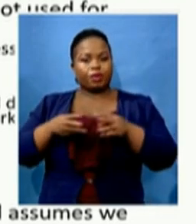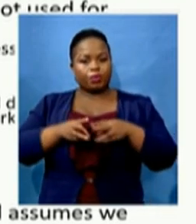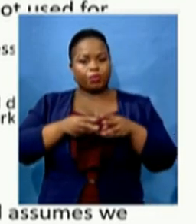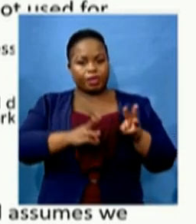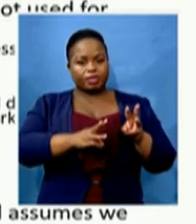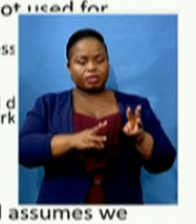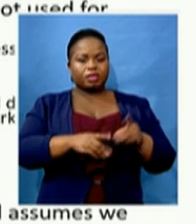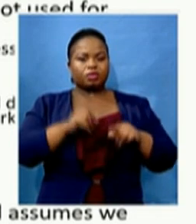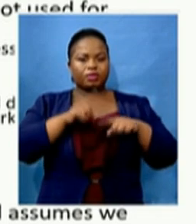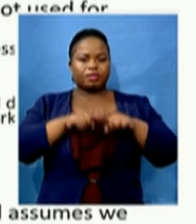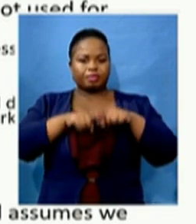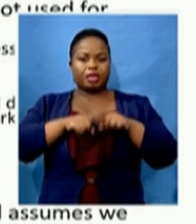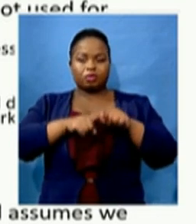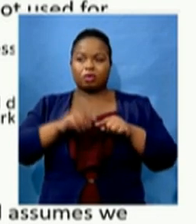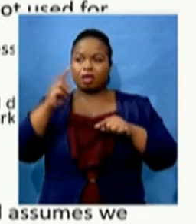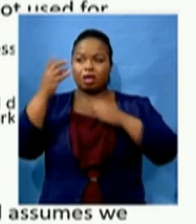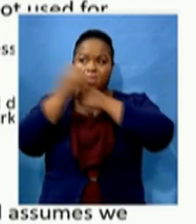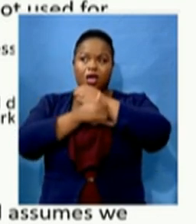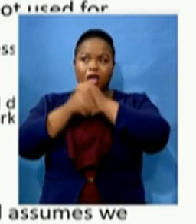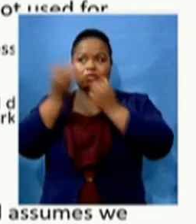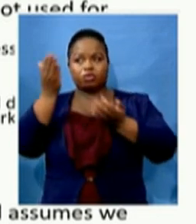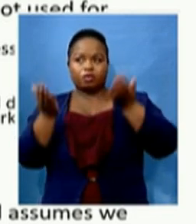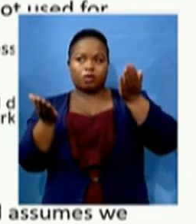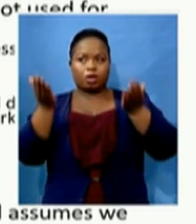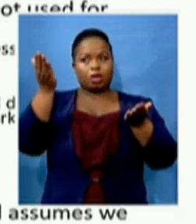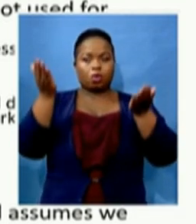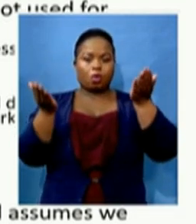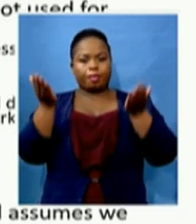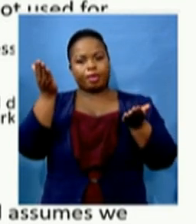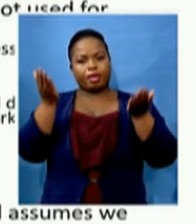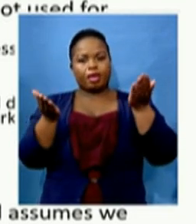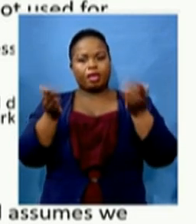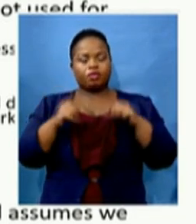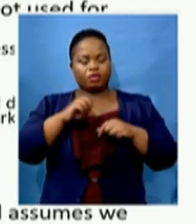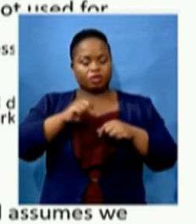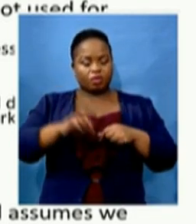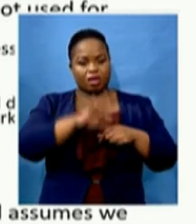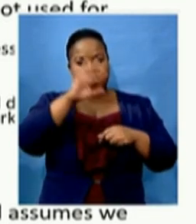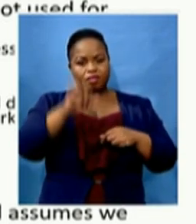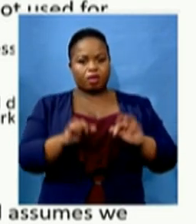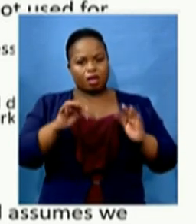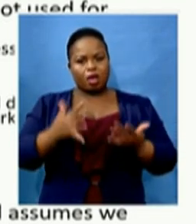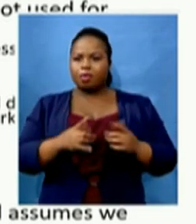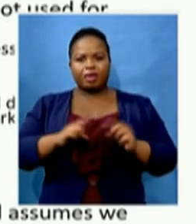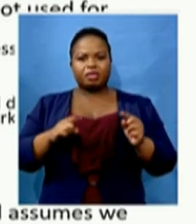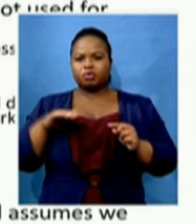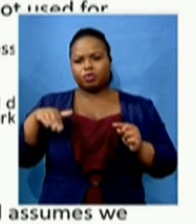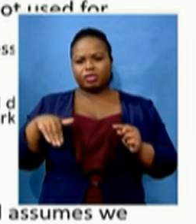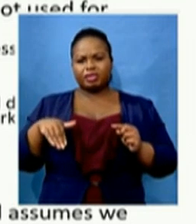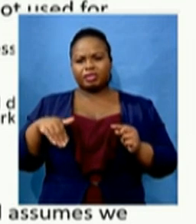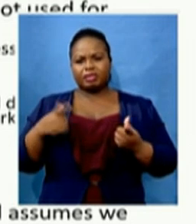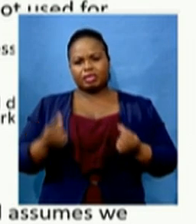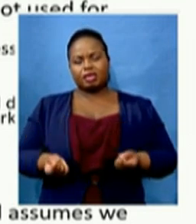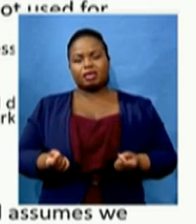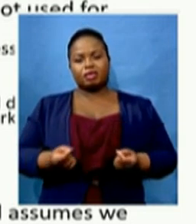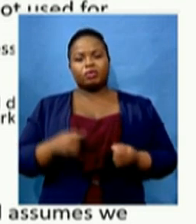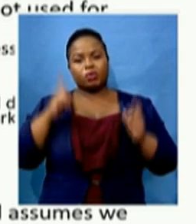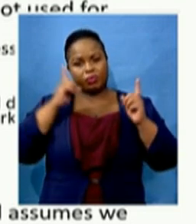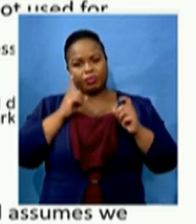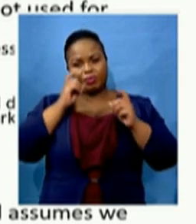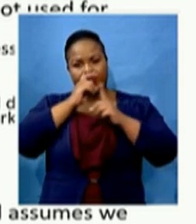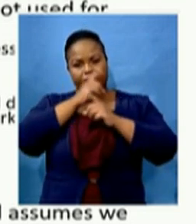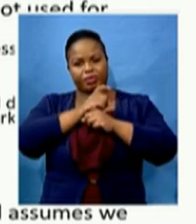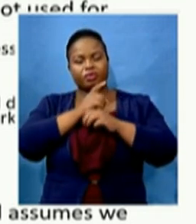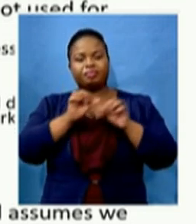similar results in South Africa, which we haven't. So that's going to be a complication going forward, which is looking at